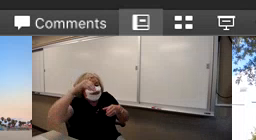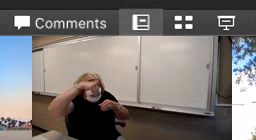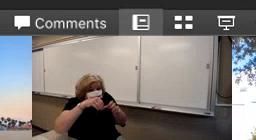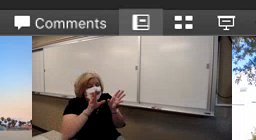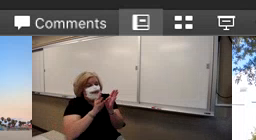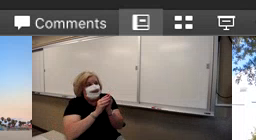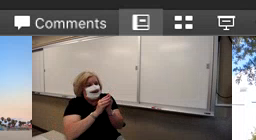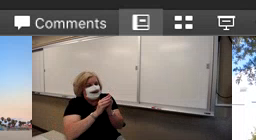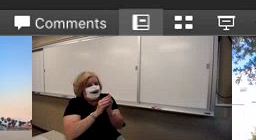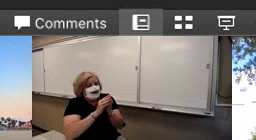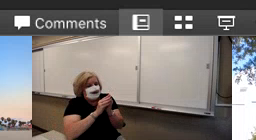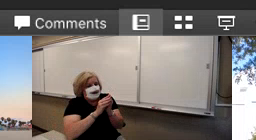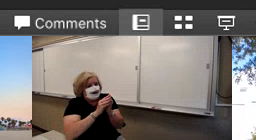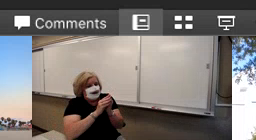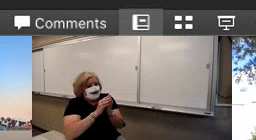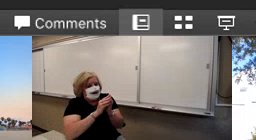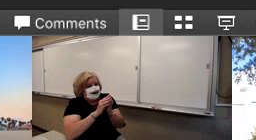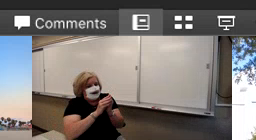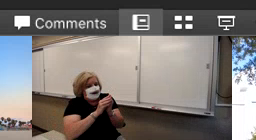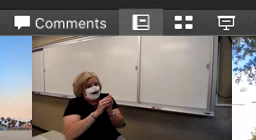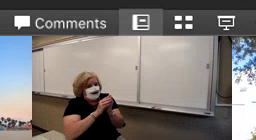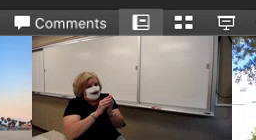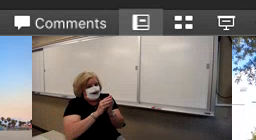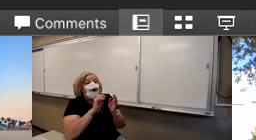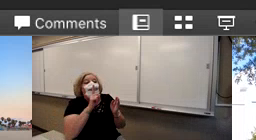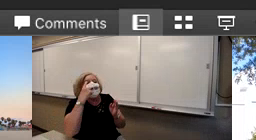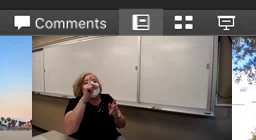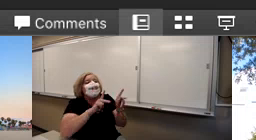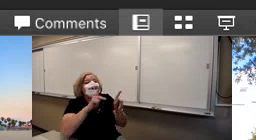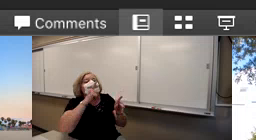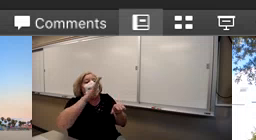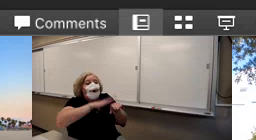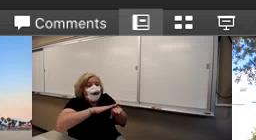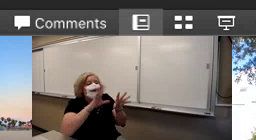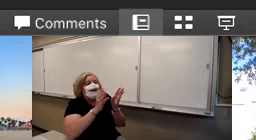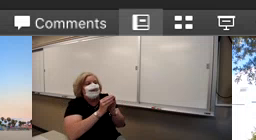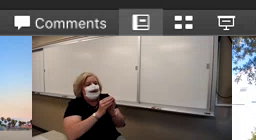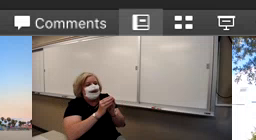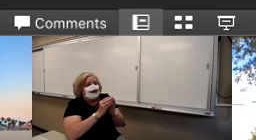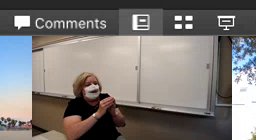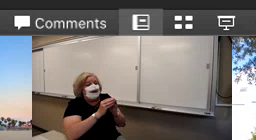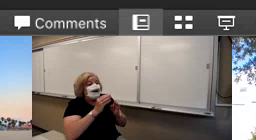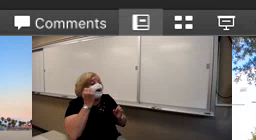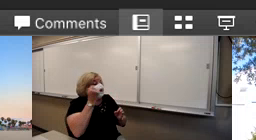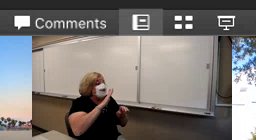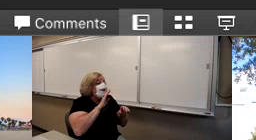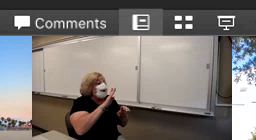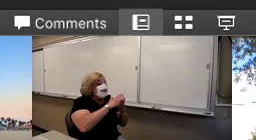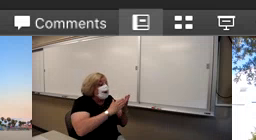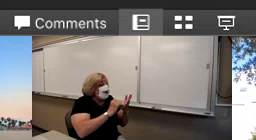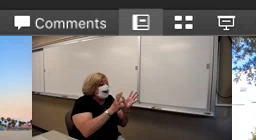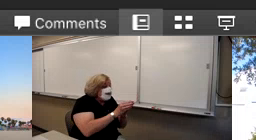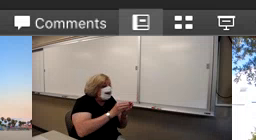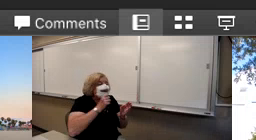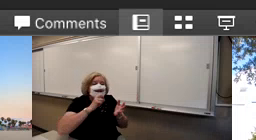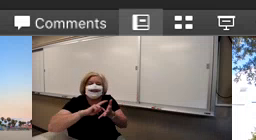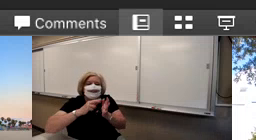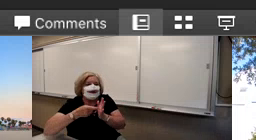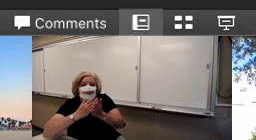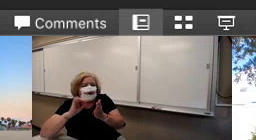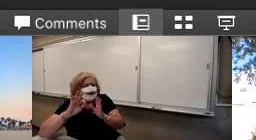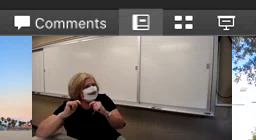is all those that are on the meeting. Just because you're part of the meeting doesn't mean that you are part of the team.